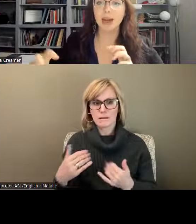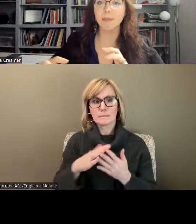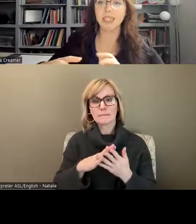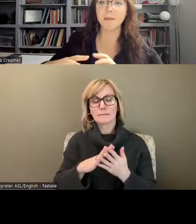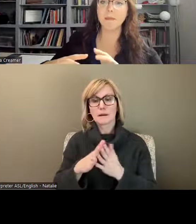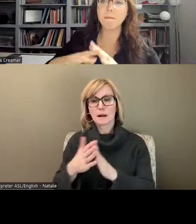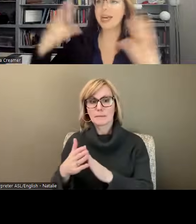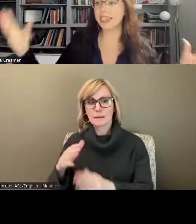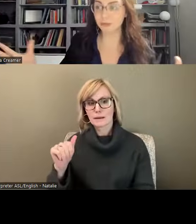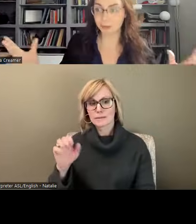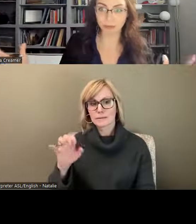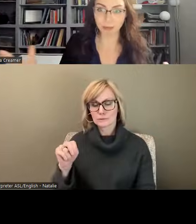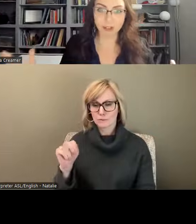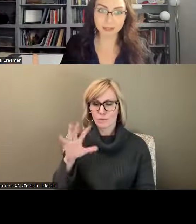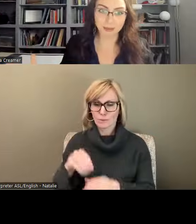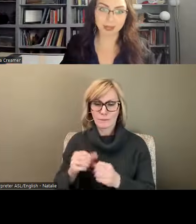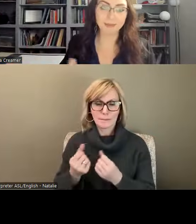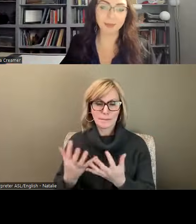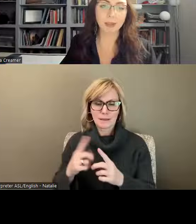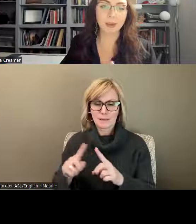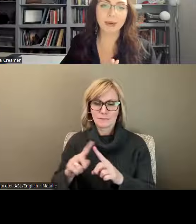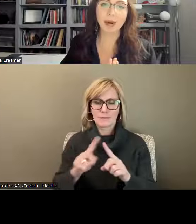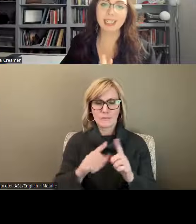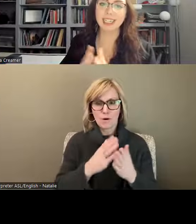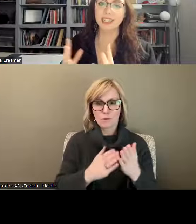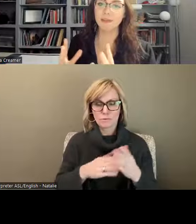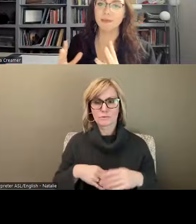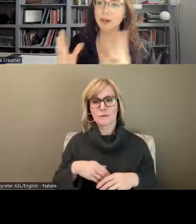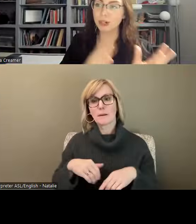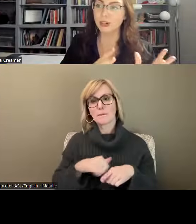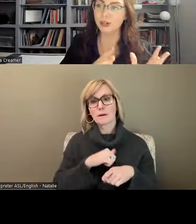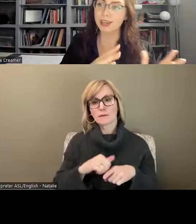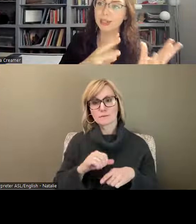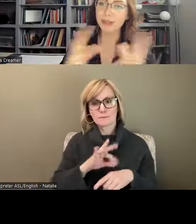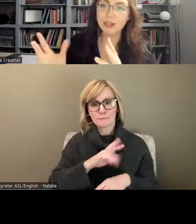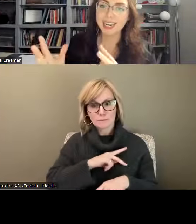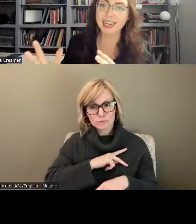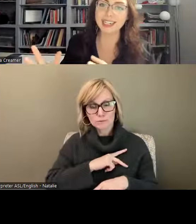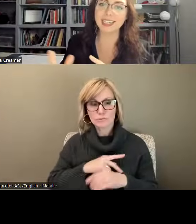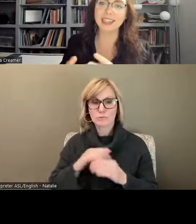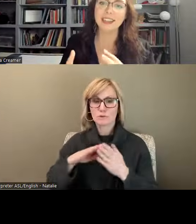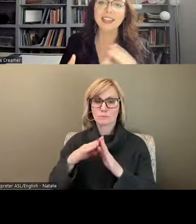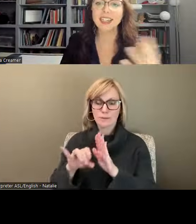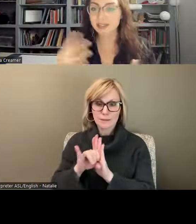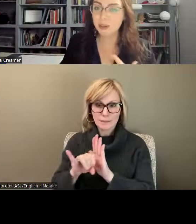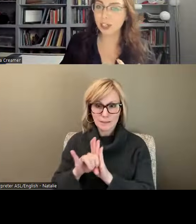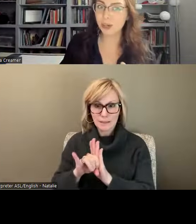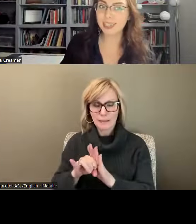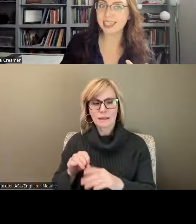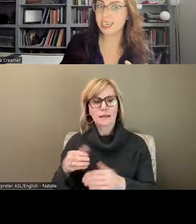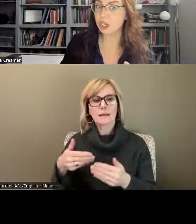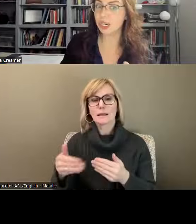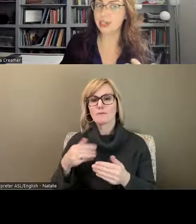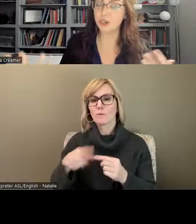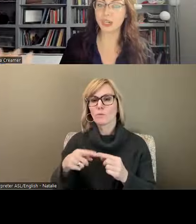Assyrian encompassed many different moving parts, right? Employing practices of personal and community identity, even when